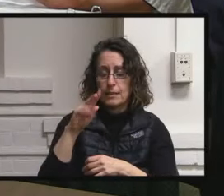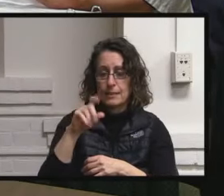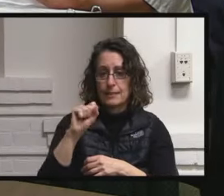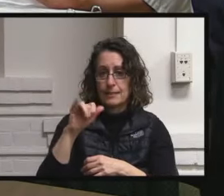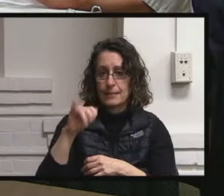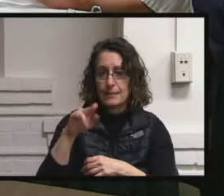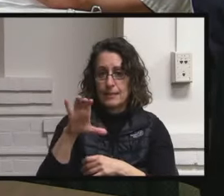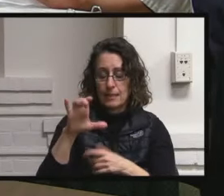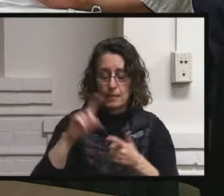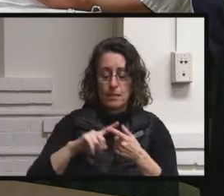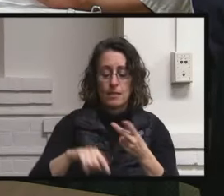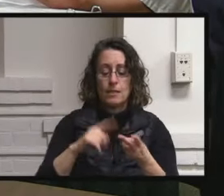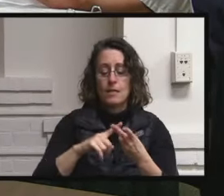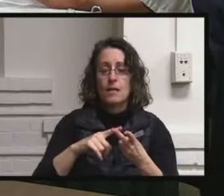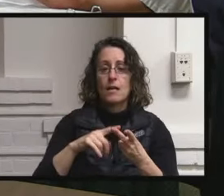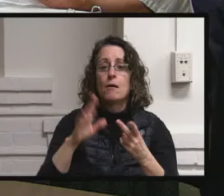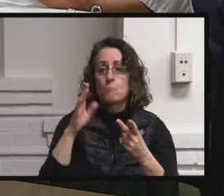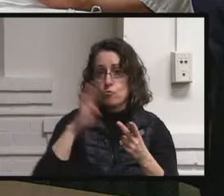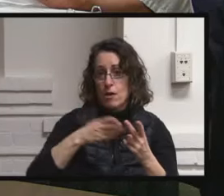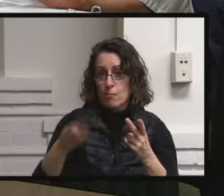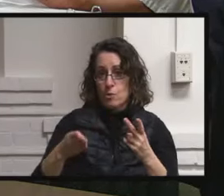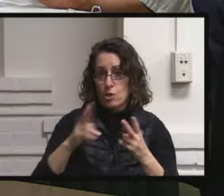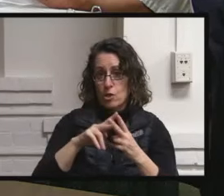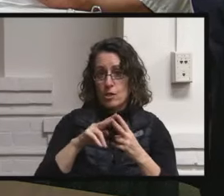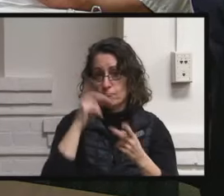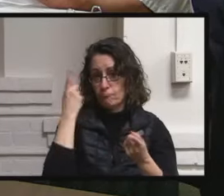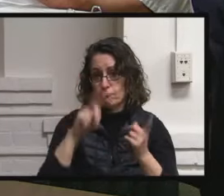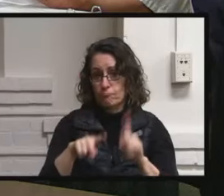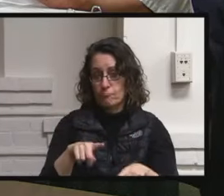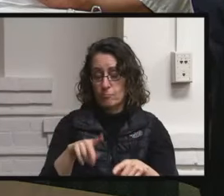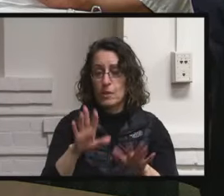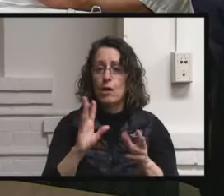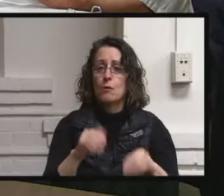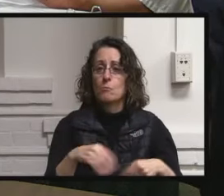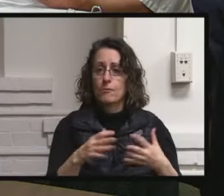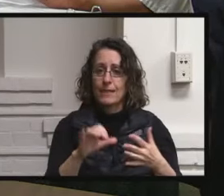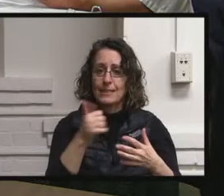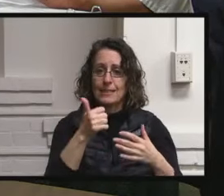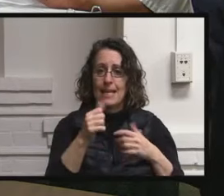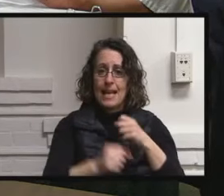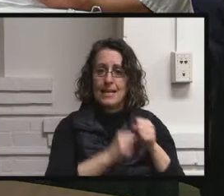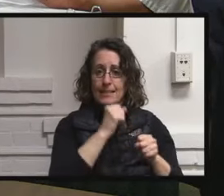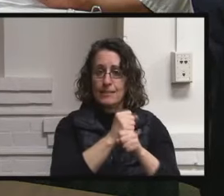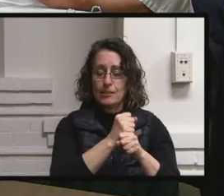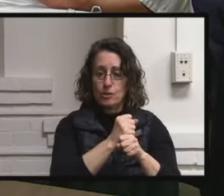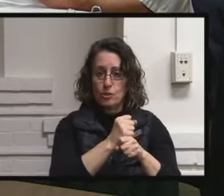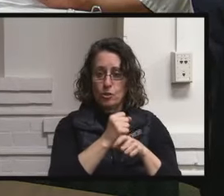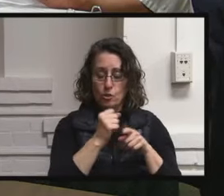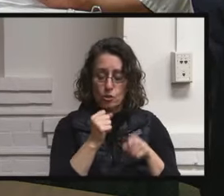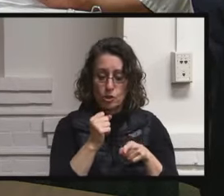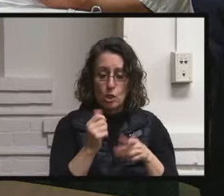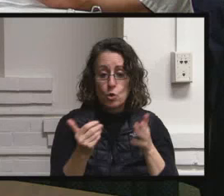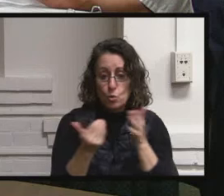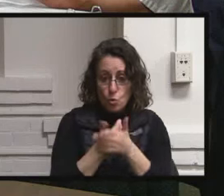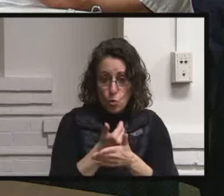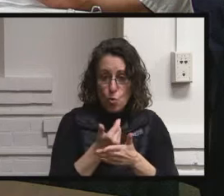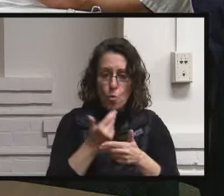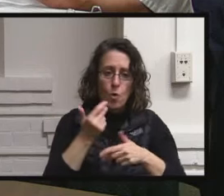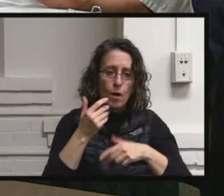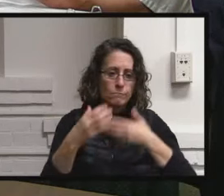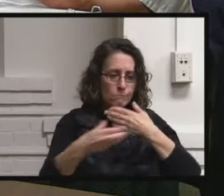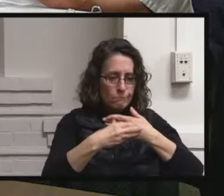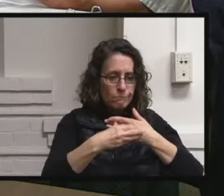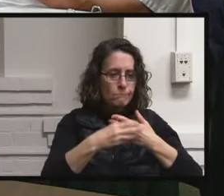the town of Brattleboro to provide 10 years of stabilization of the value of the new improvements at GS